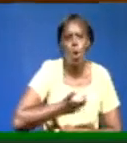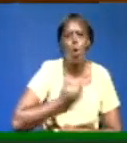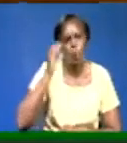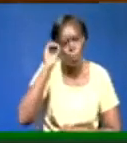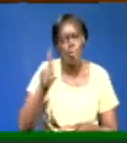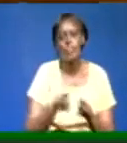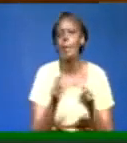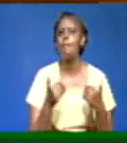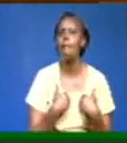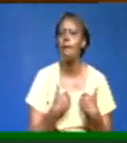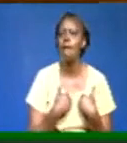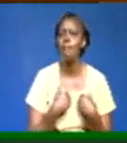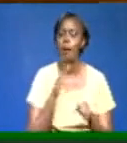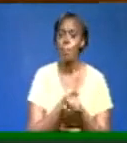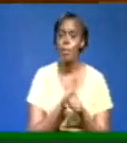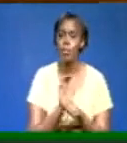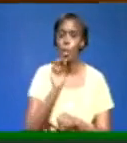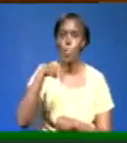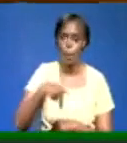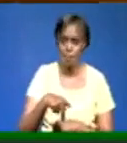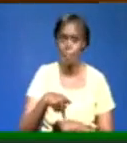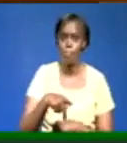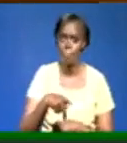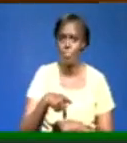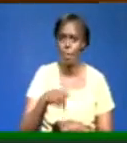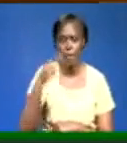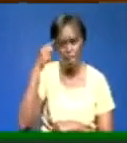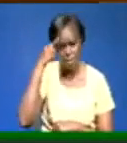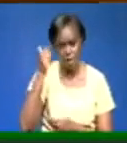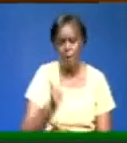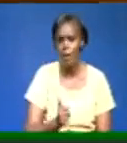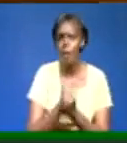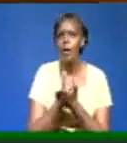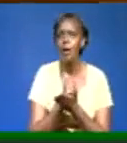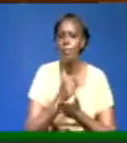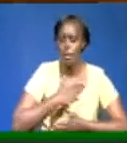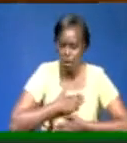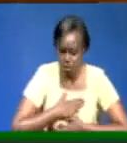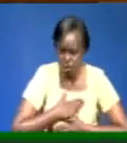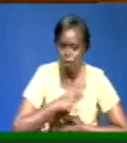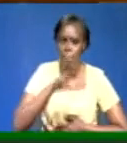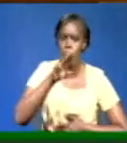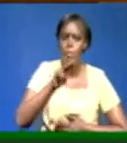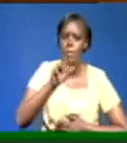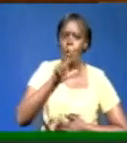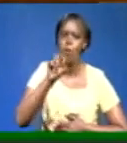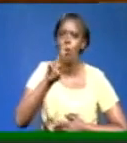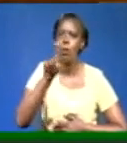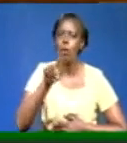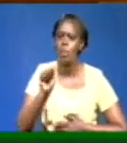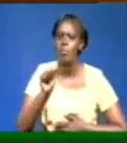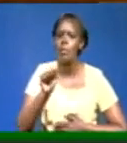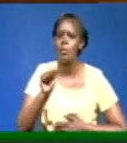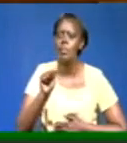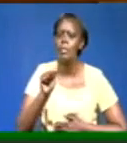the majority whip, by thinking you're helping Honorable Malonza by bringing issues of her